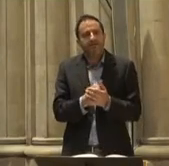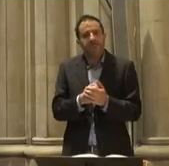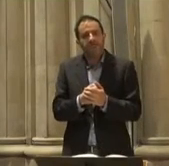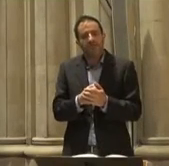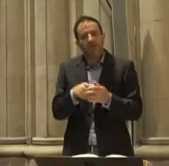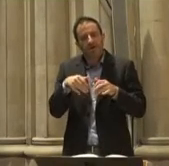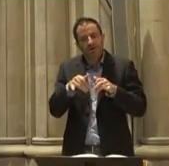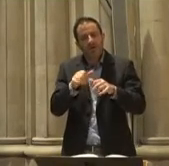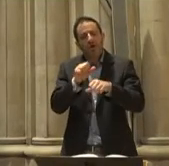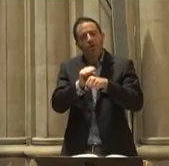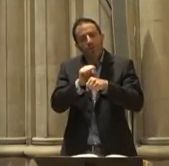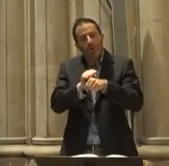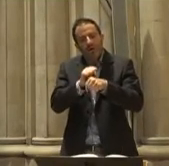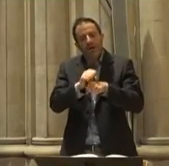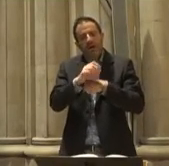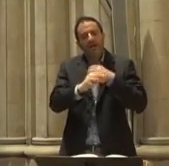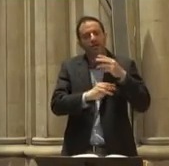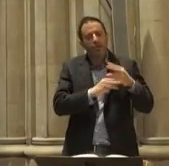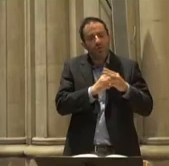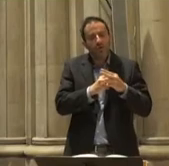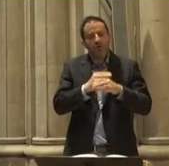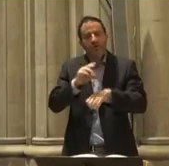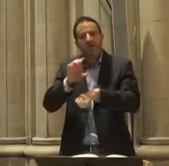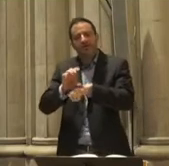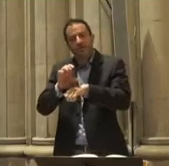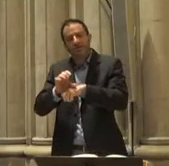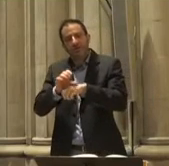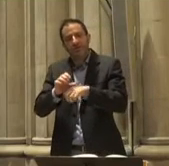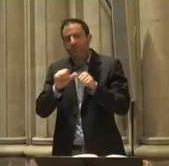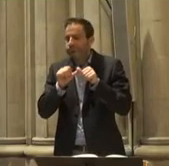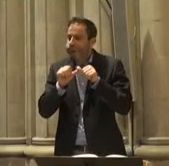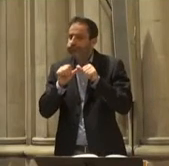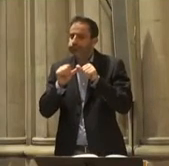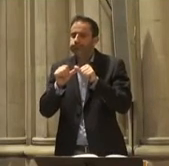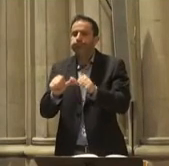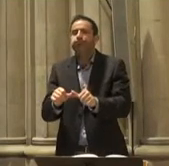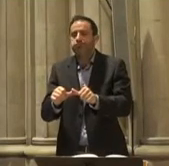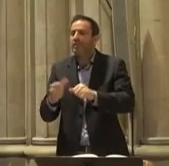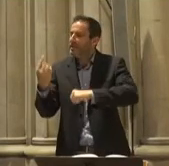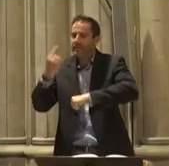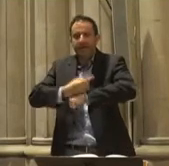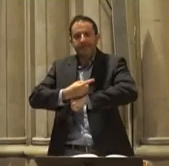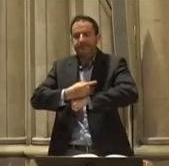world and the church even now.